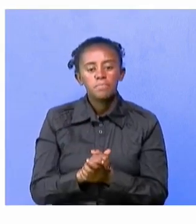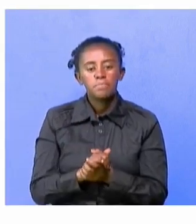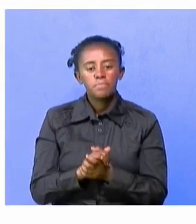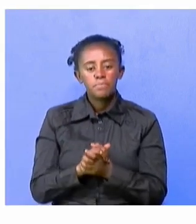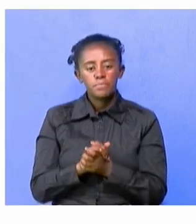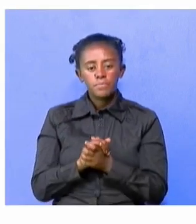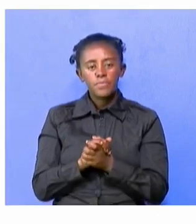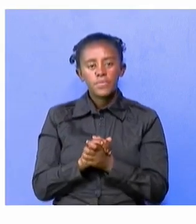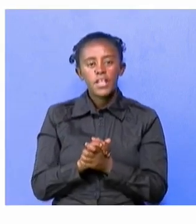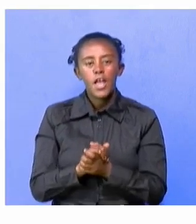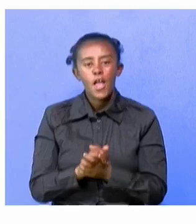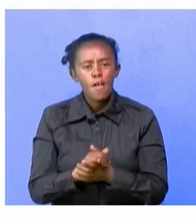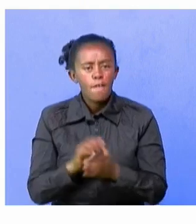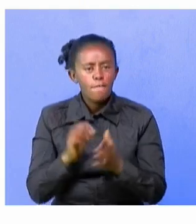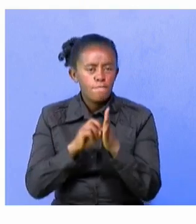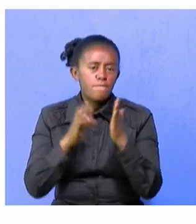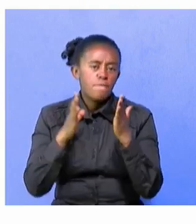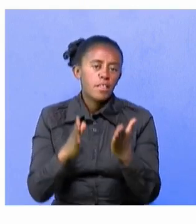effective.